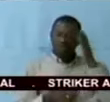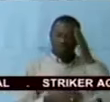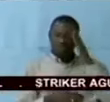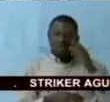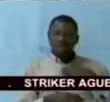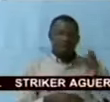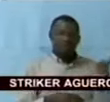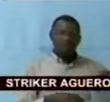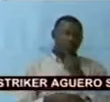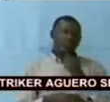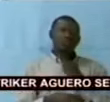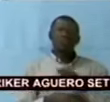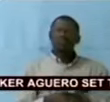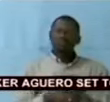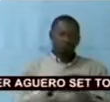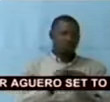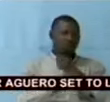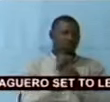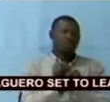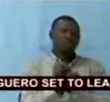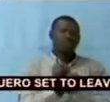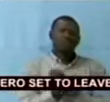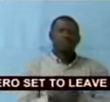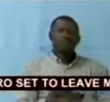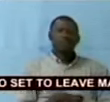you just went through the motions?